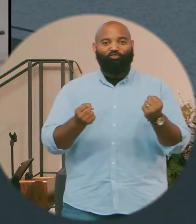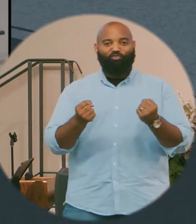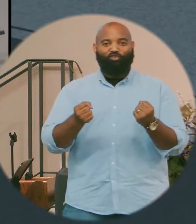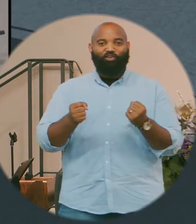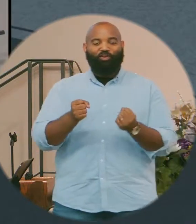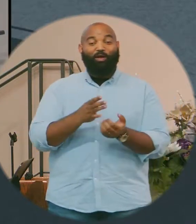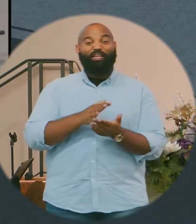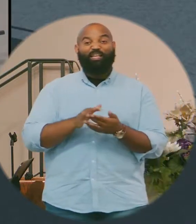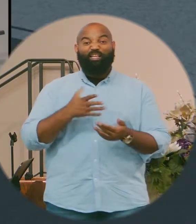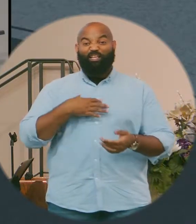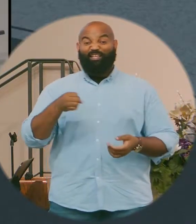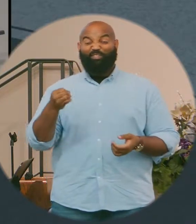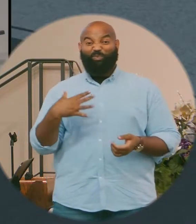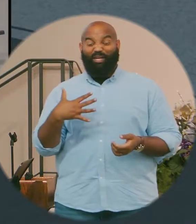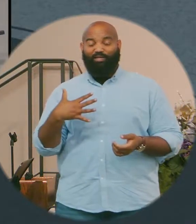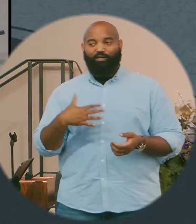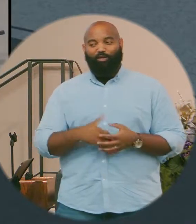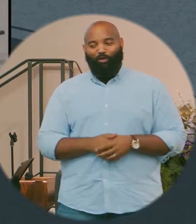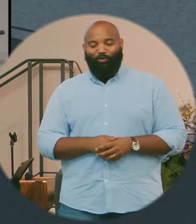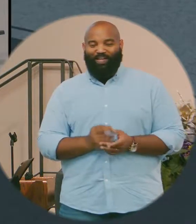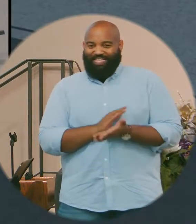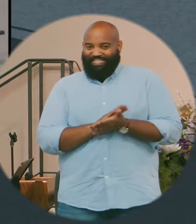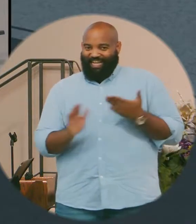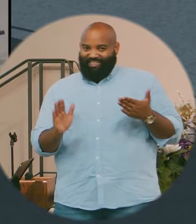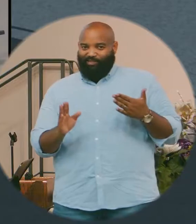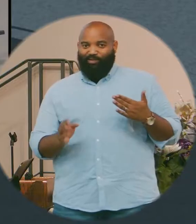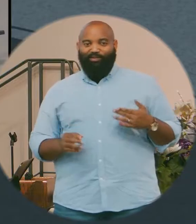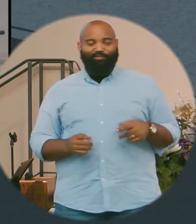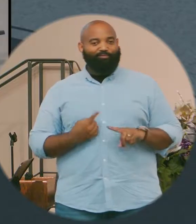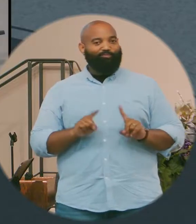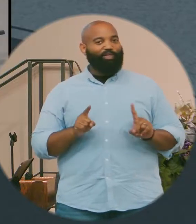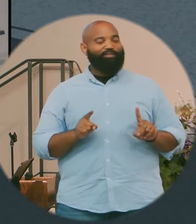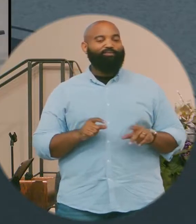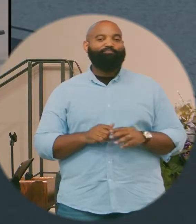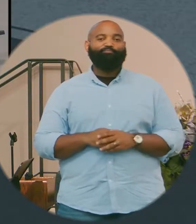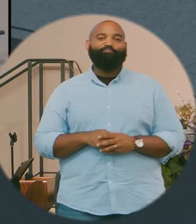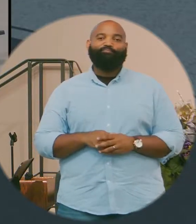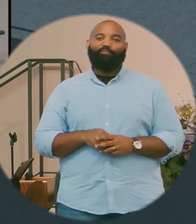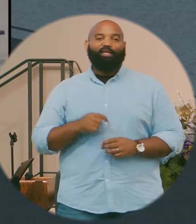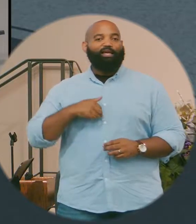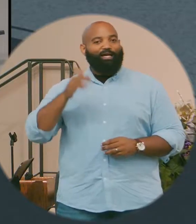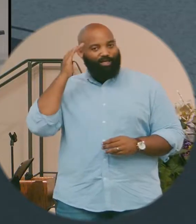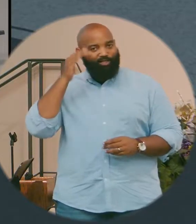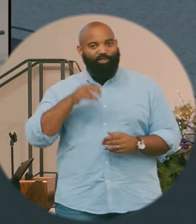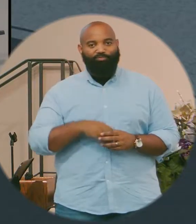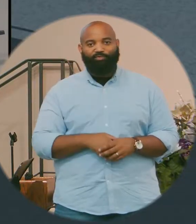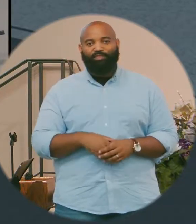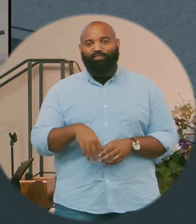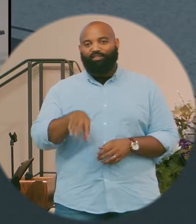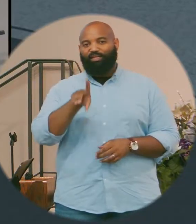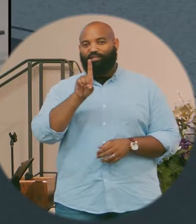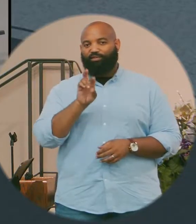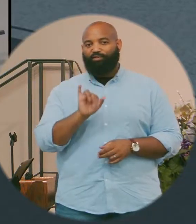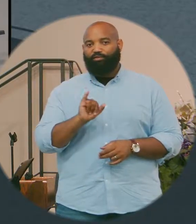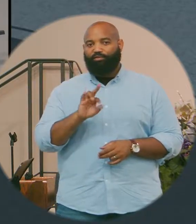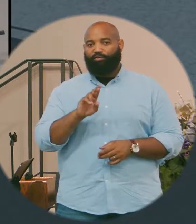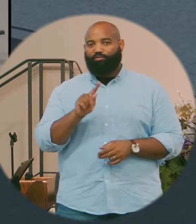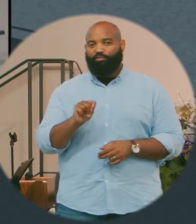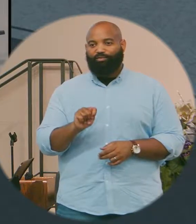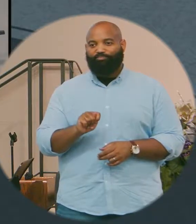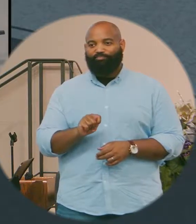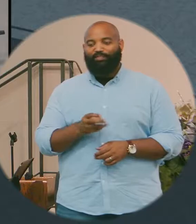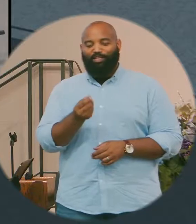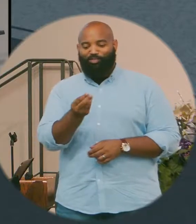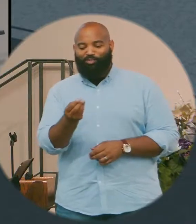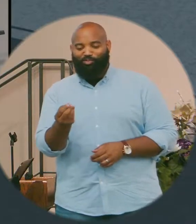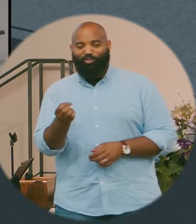be a regular on his detail business. Why? Because you know that dirt is attracted to clean things. And so